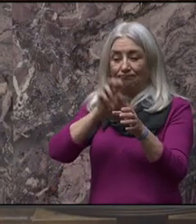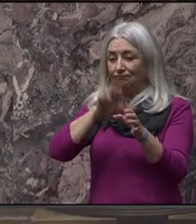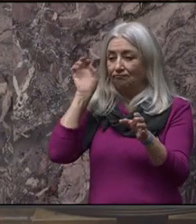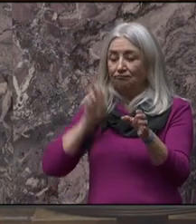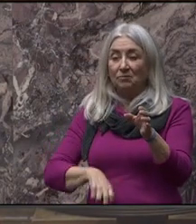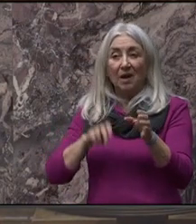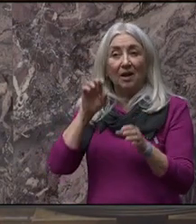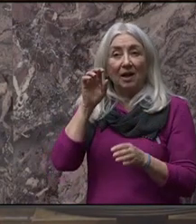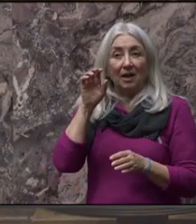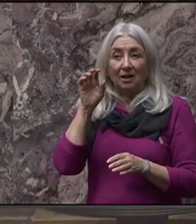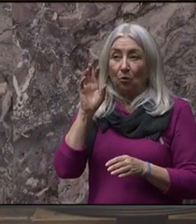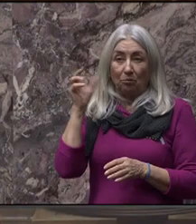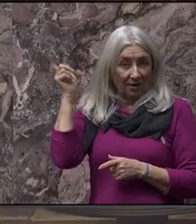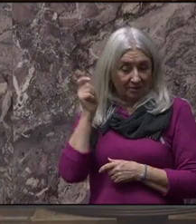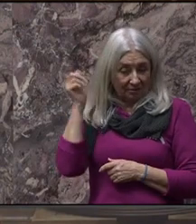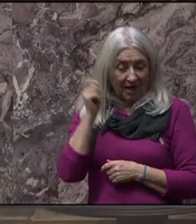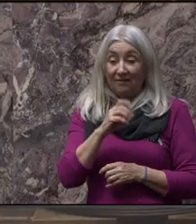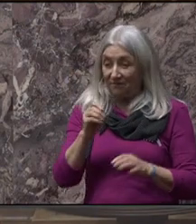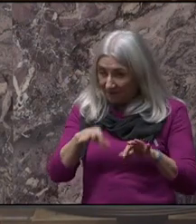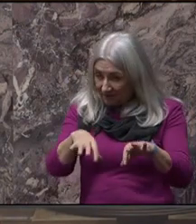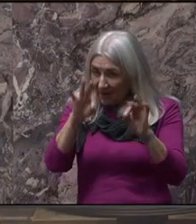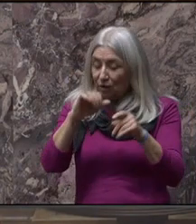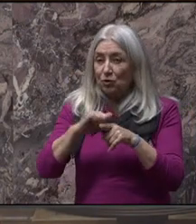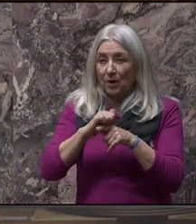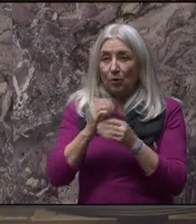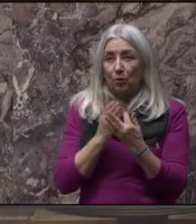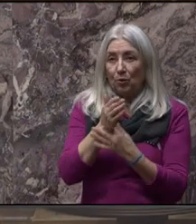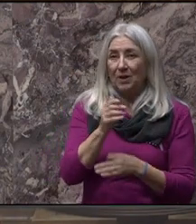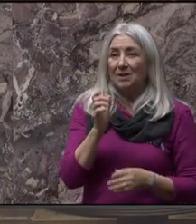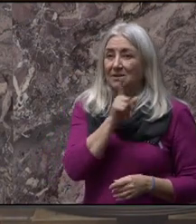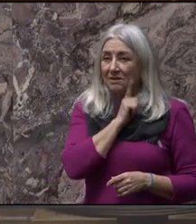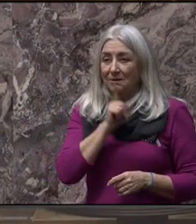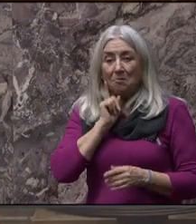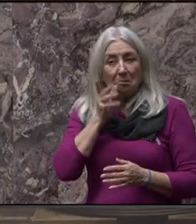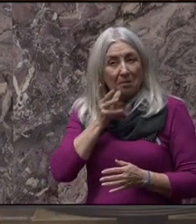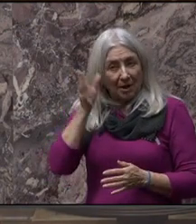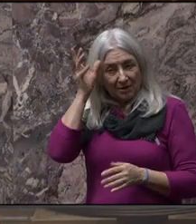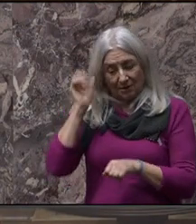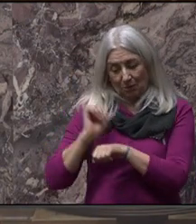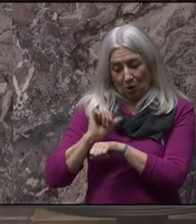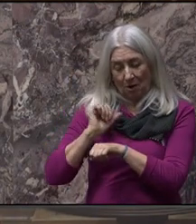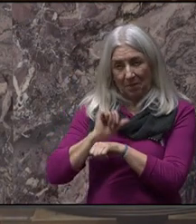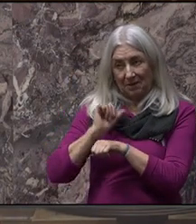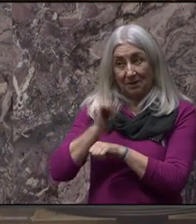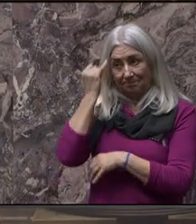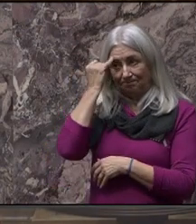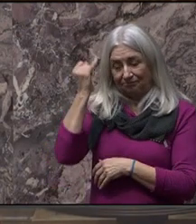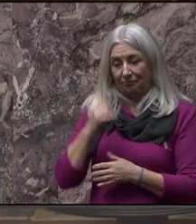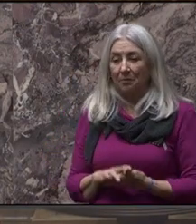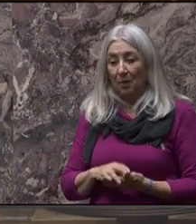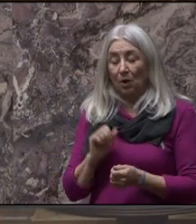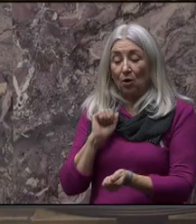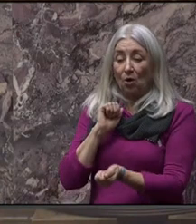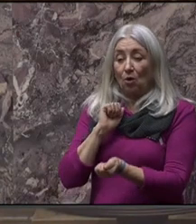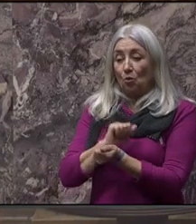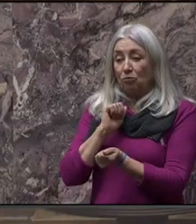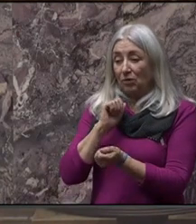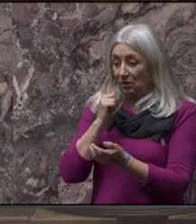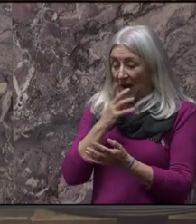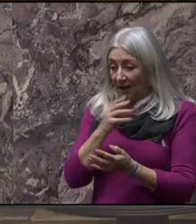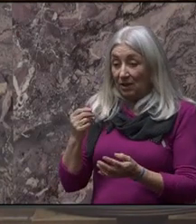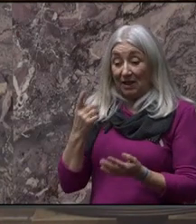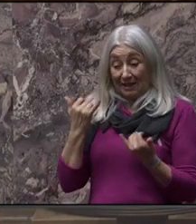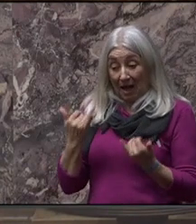find training, and work through the Single Parents Employment Initiative. Record-breaking investment in adoptions